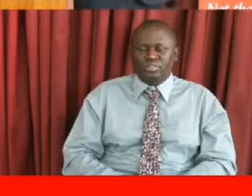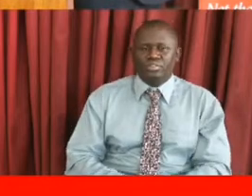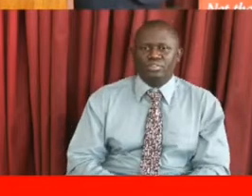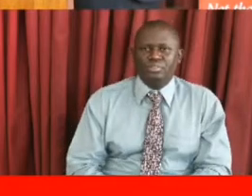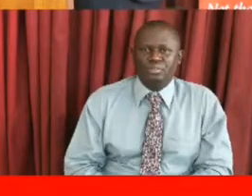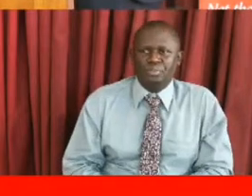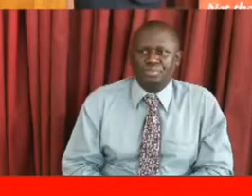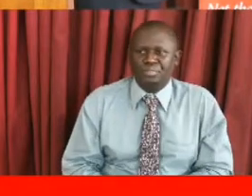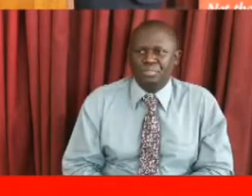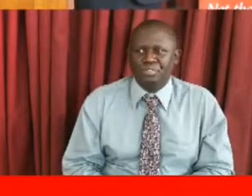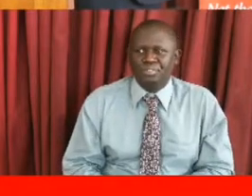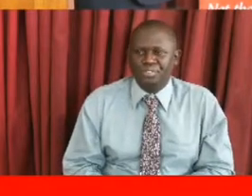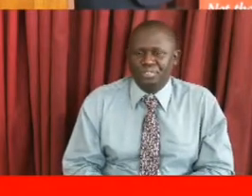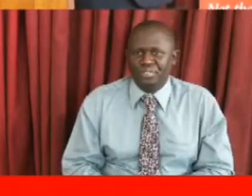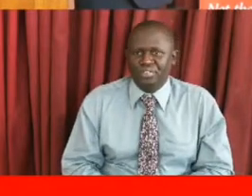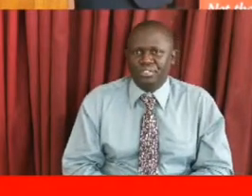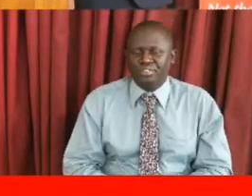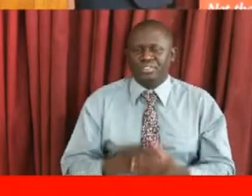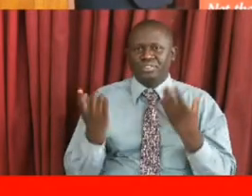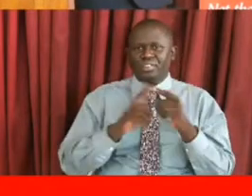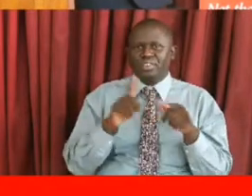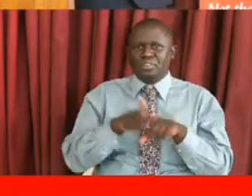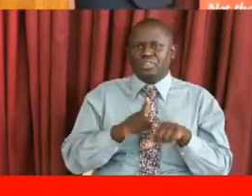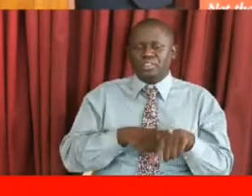theim with a flaming